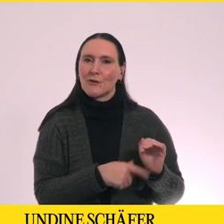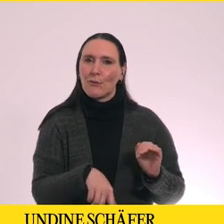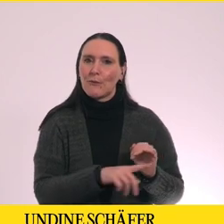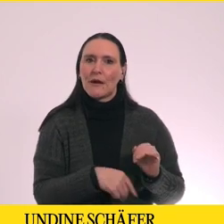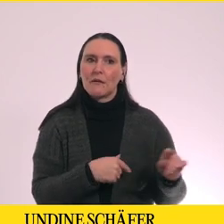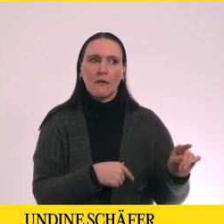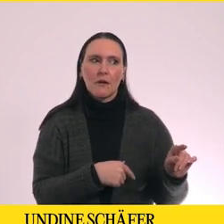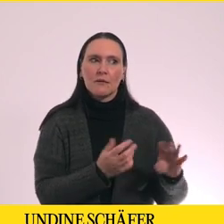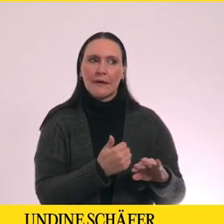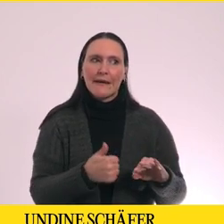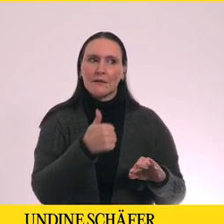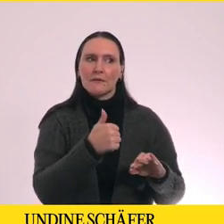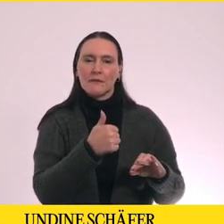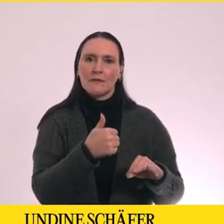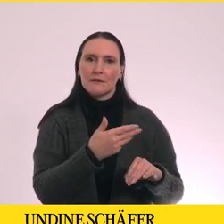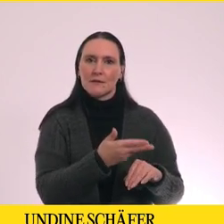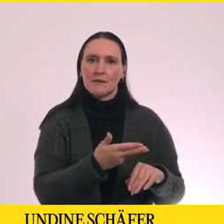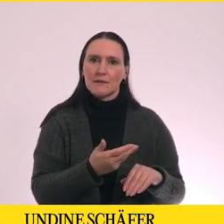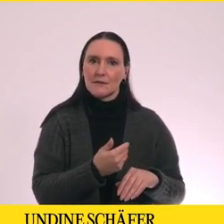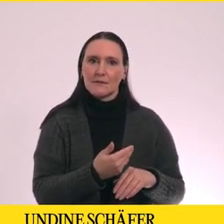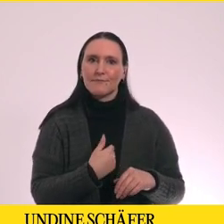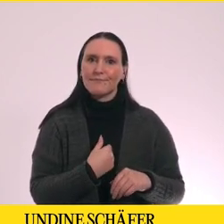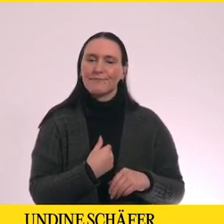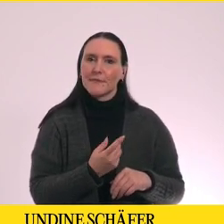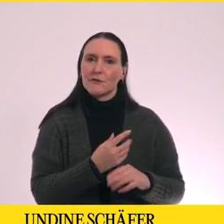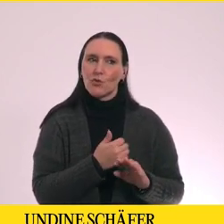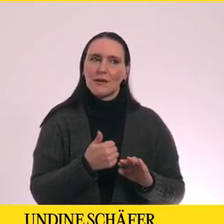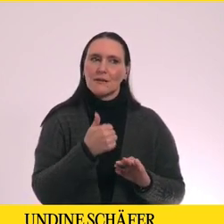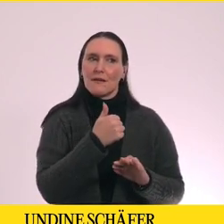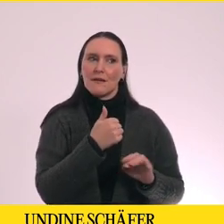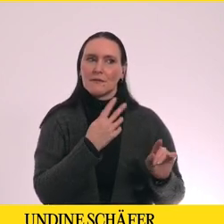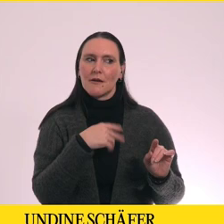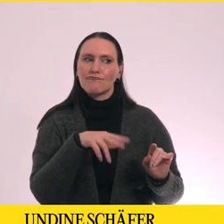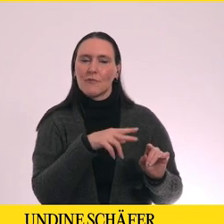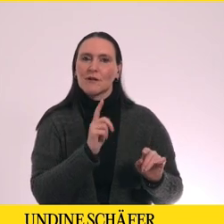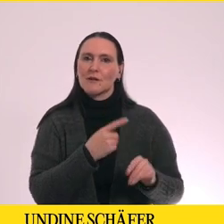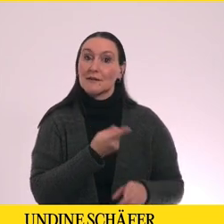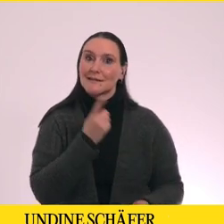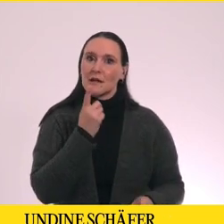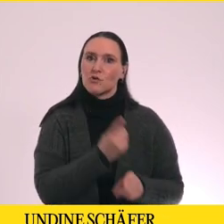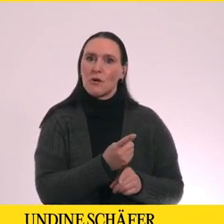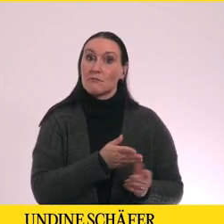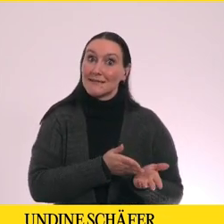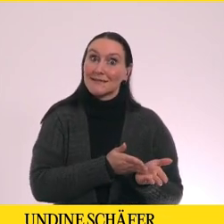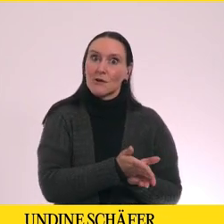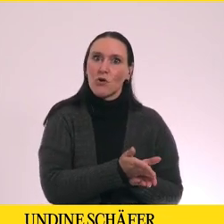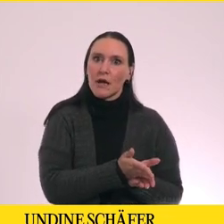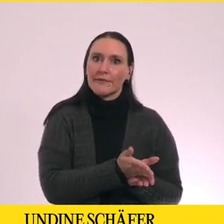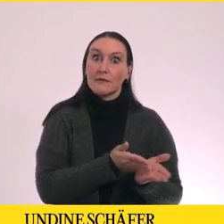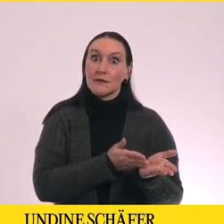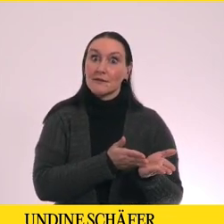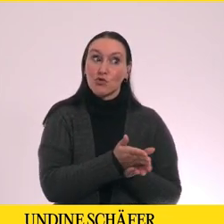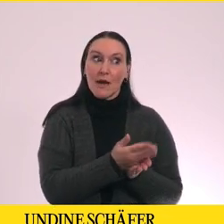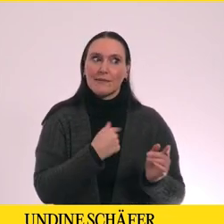is a right, and to be hosted as well is a right. And it was totally different,